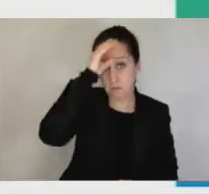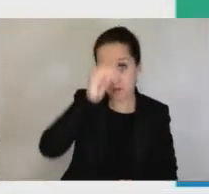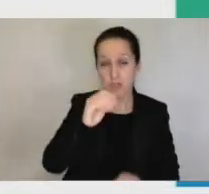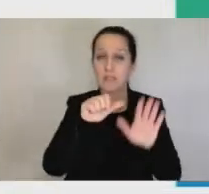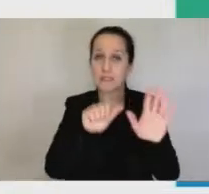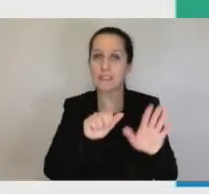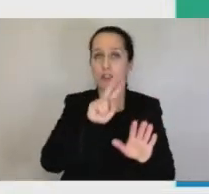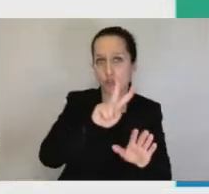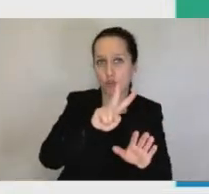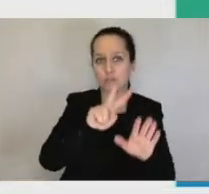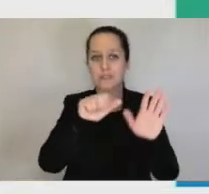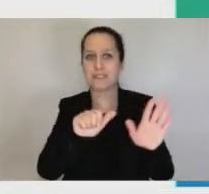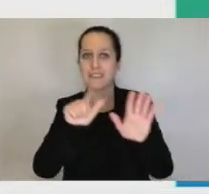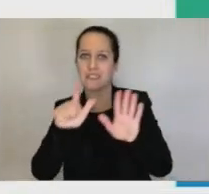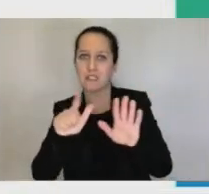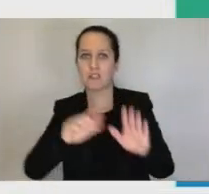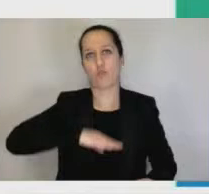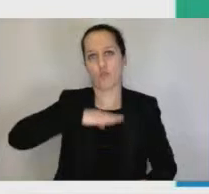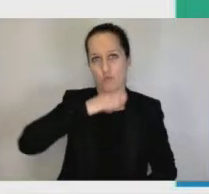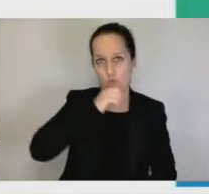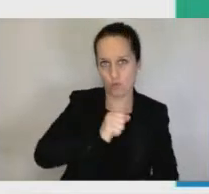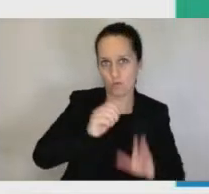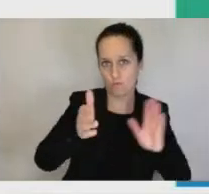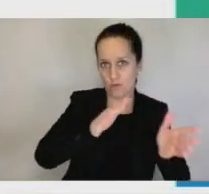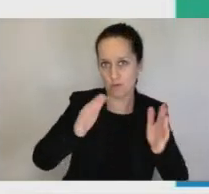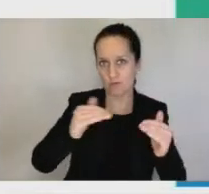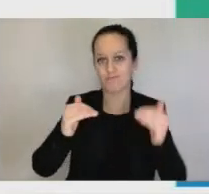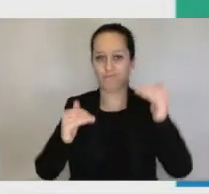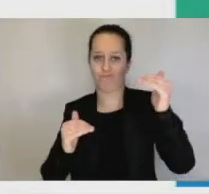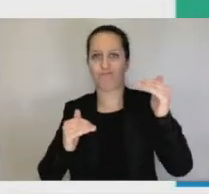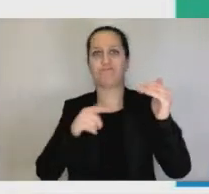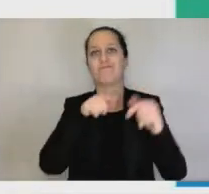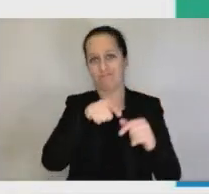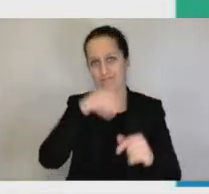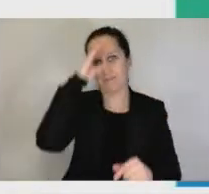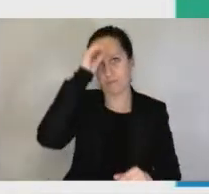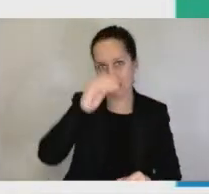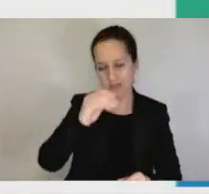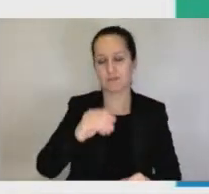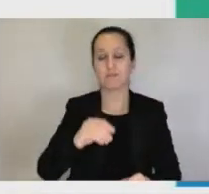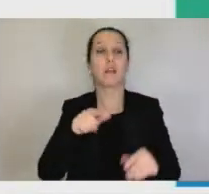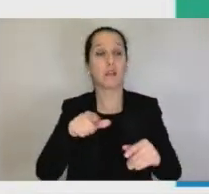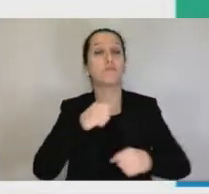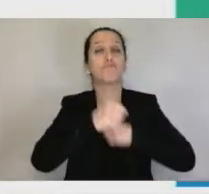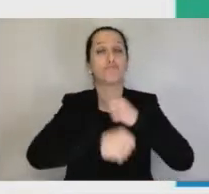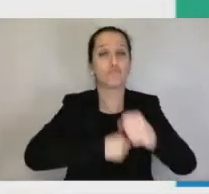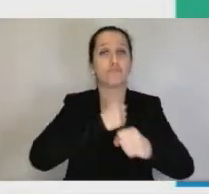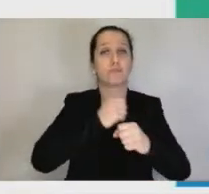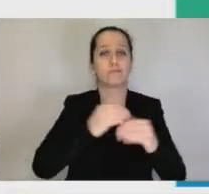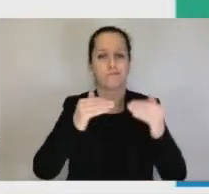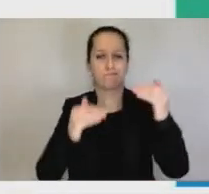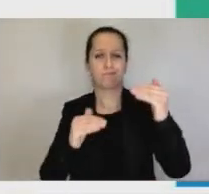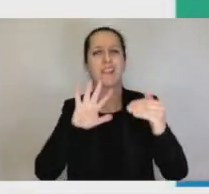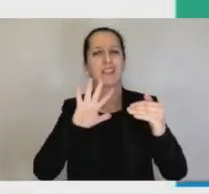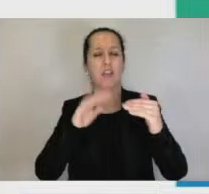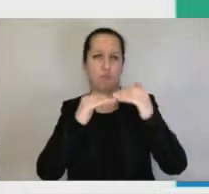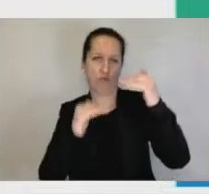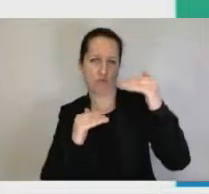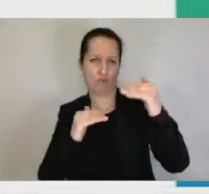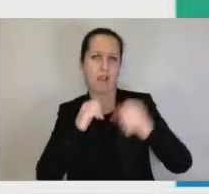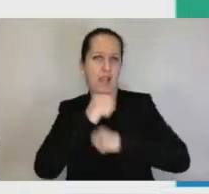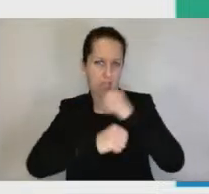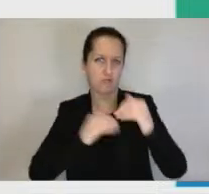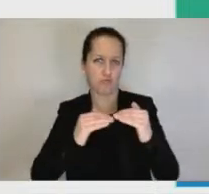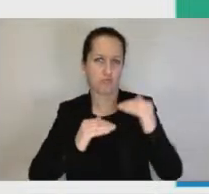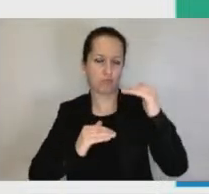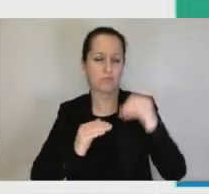men it's between 62 to 67 years of age. The difference of age can even be of 5